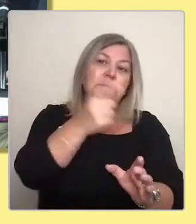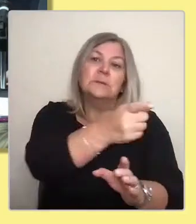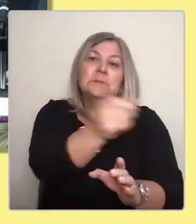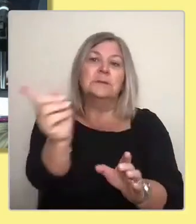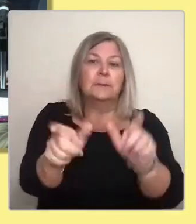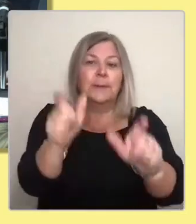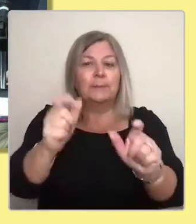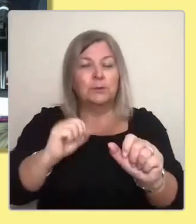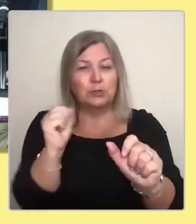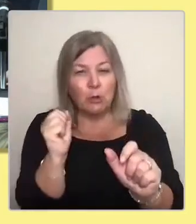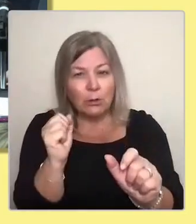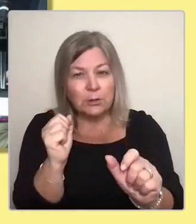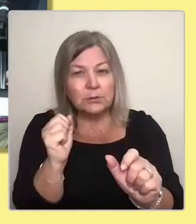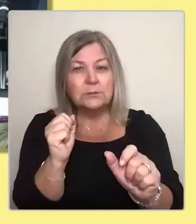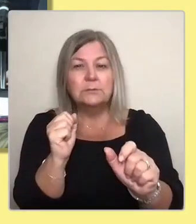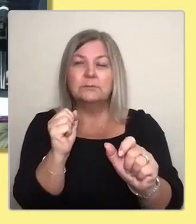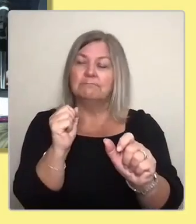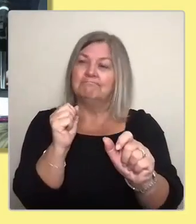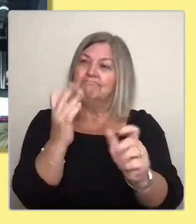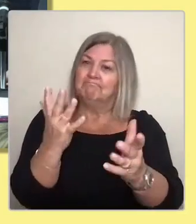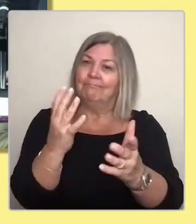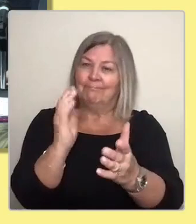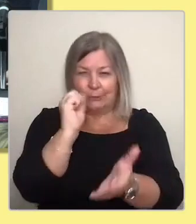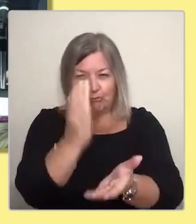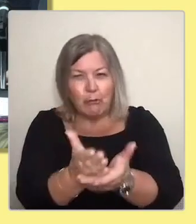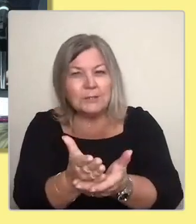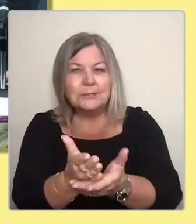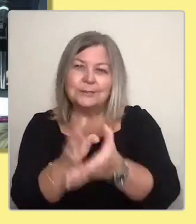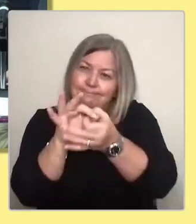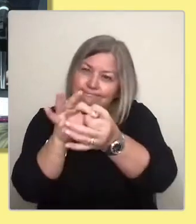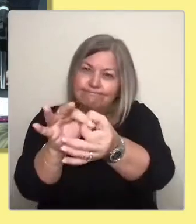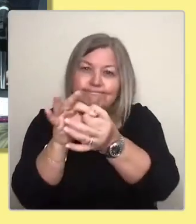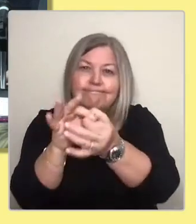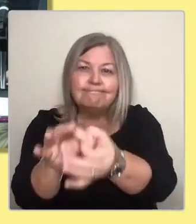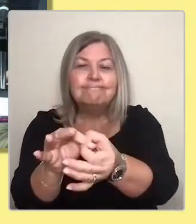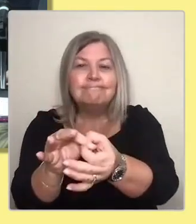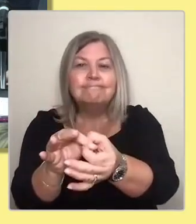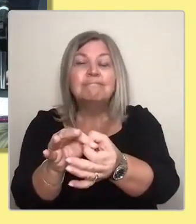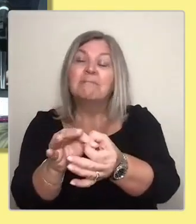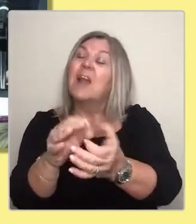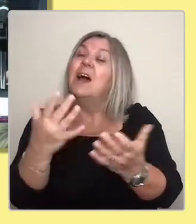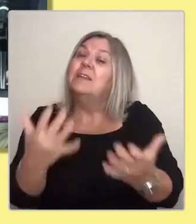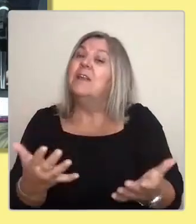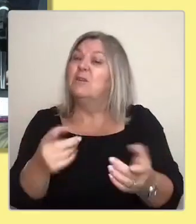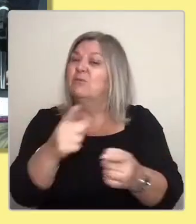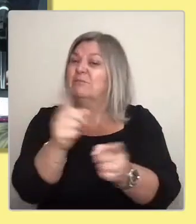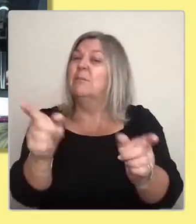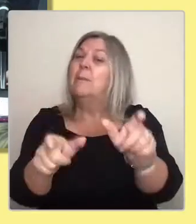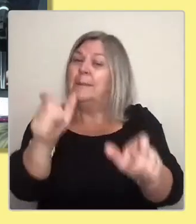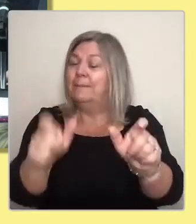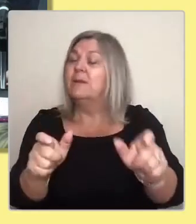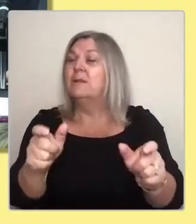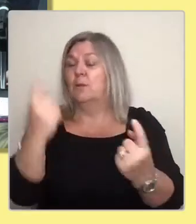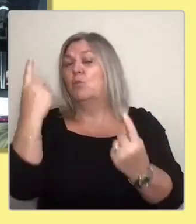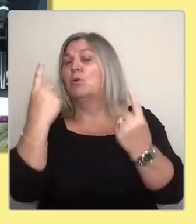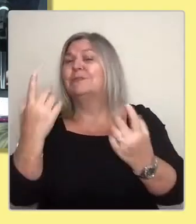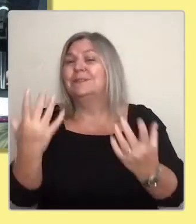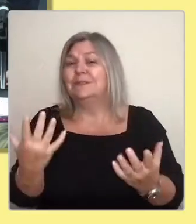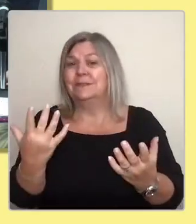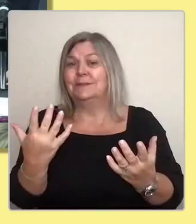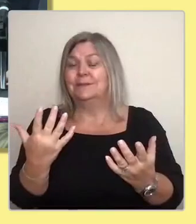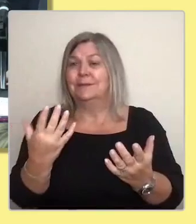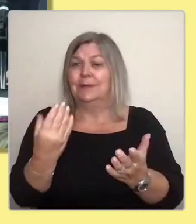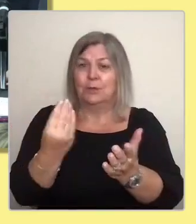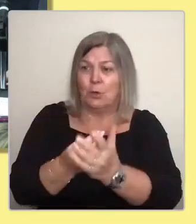it's delivering. And right now, people are concerned about how they're going to pay next month's energy bills in a country which is